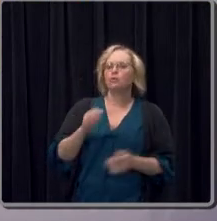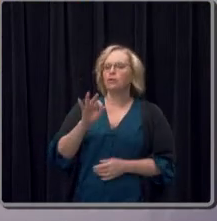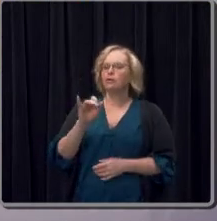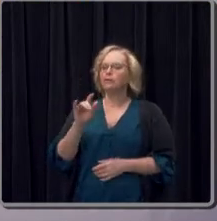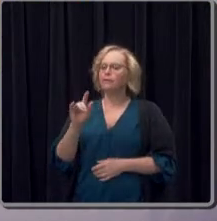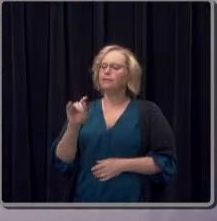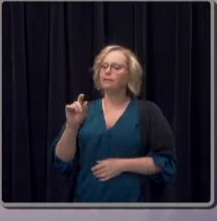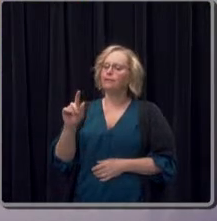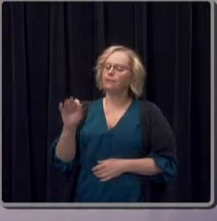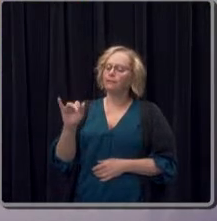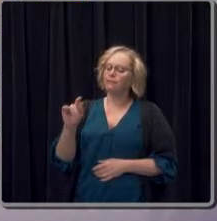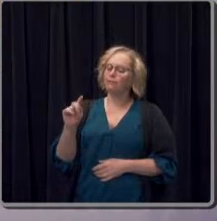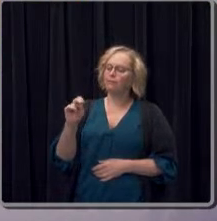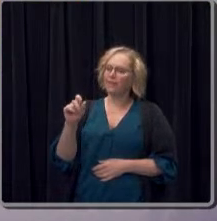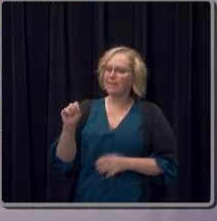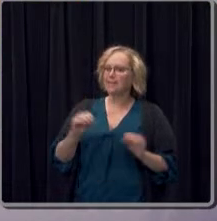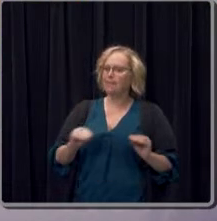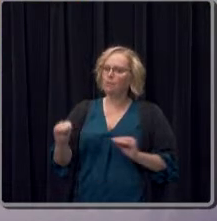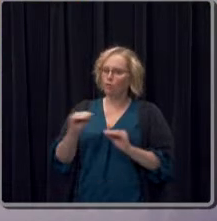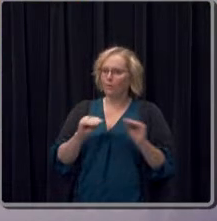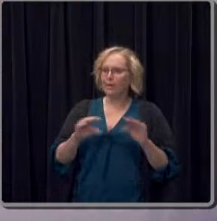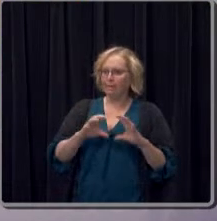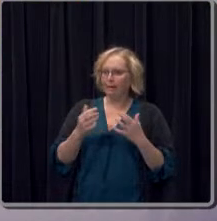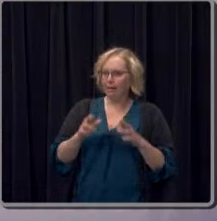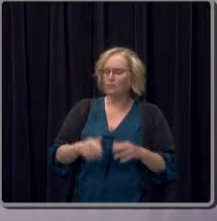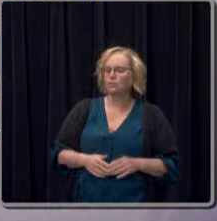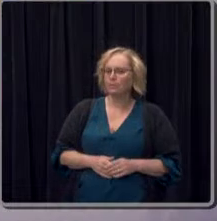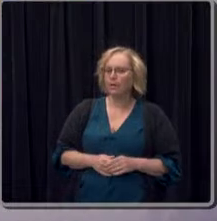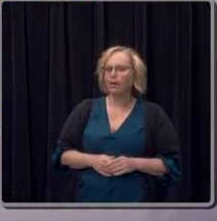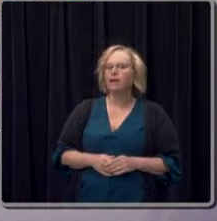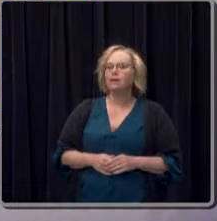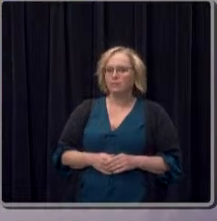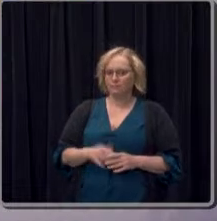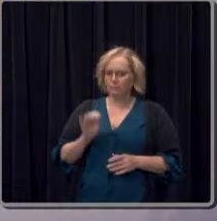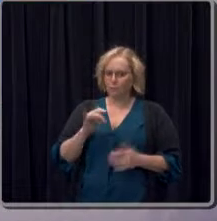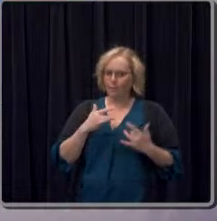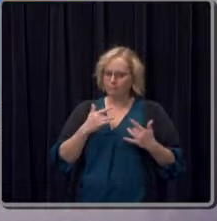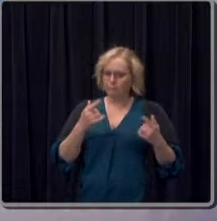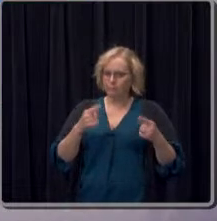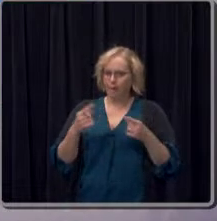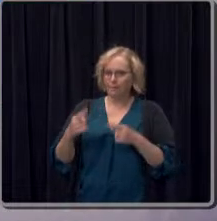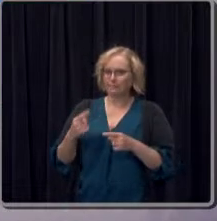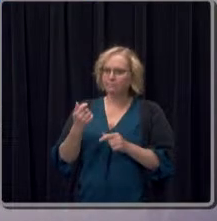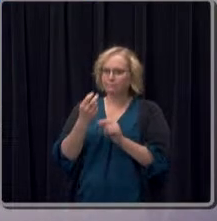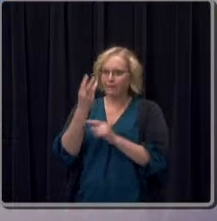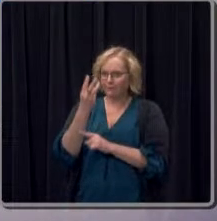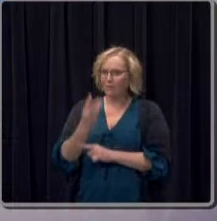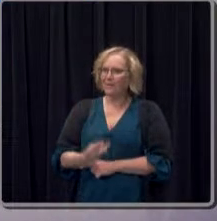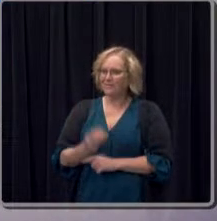classroom and movement. And so we do that every Workout Wednesday.